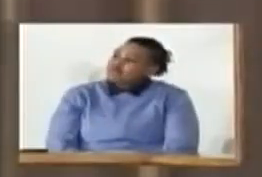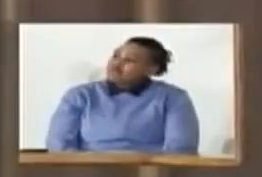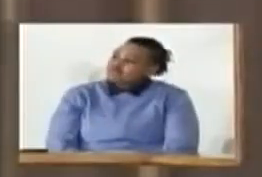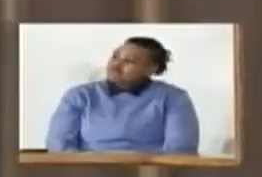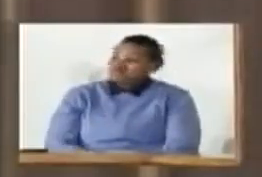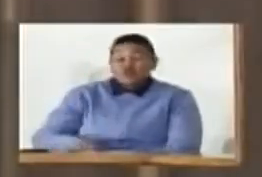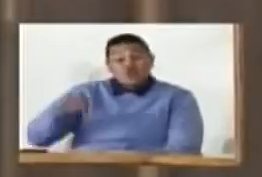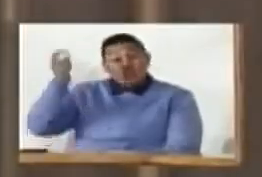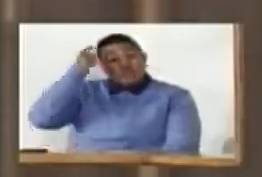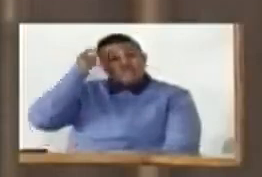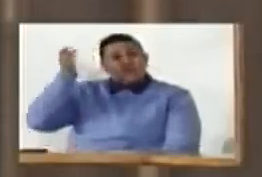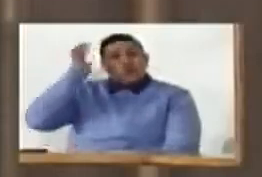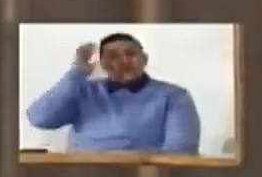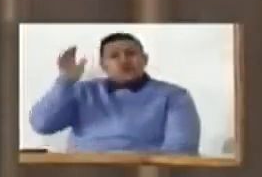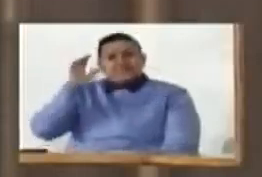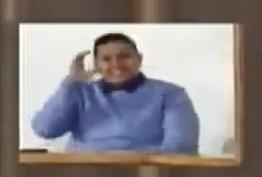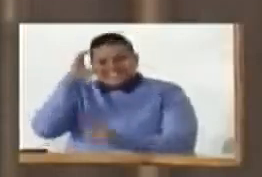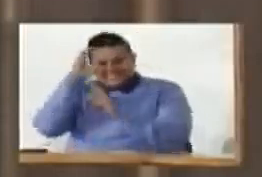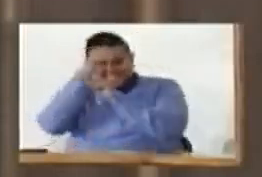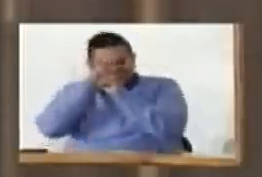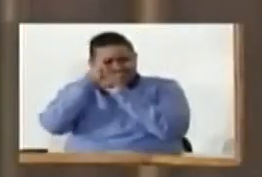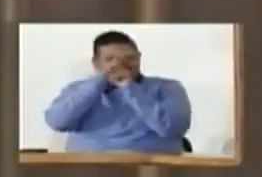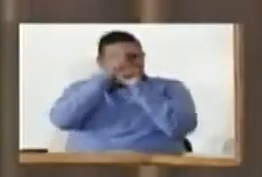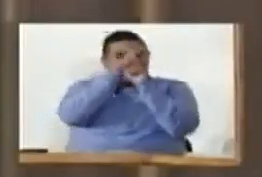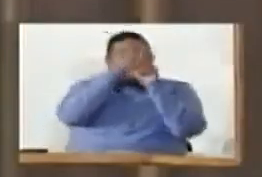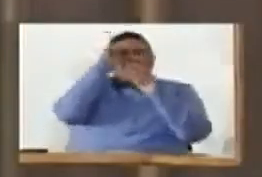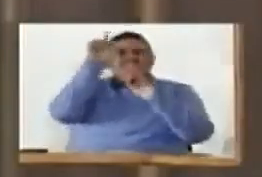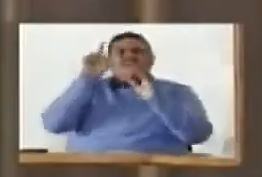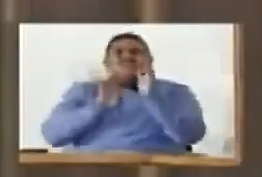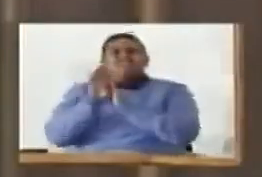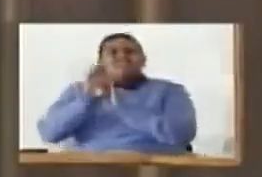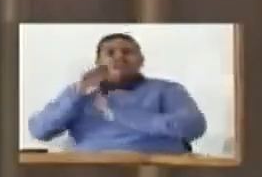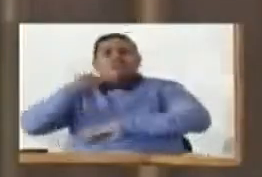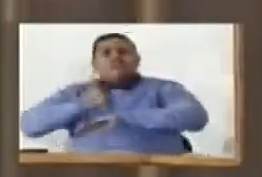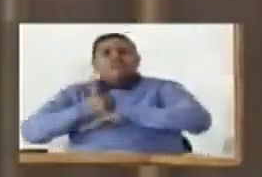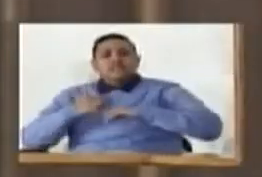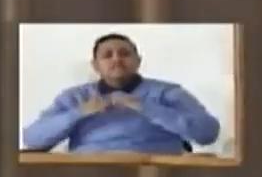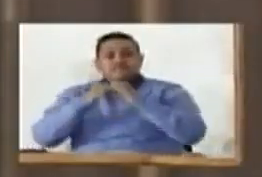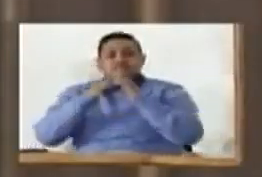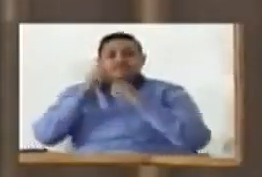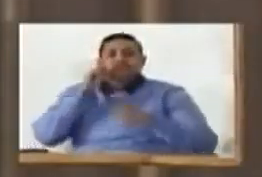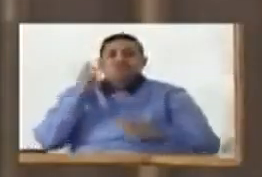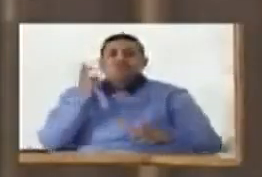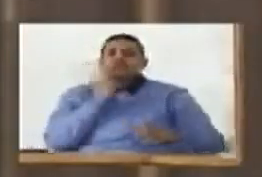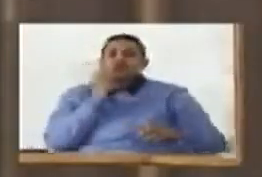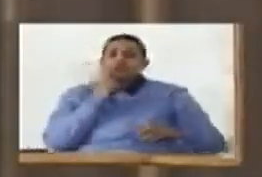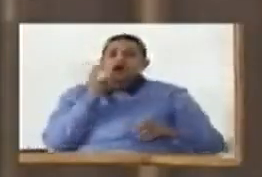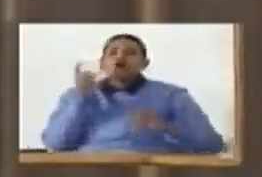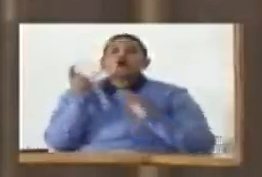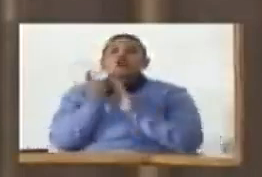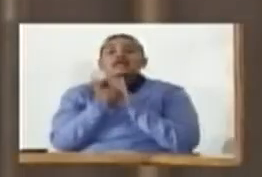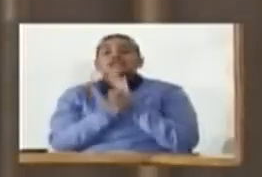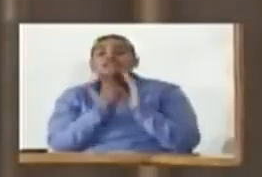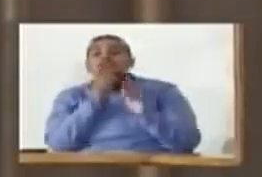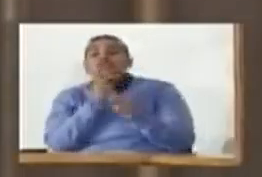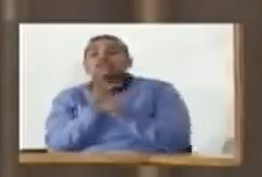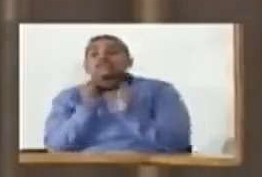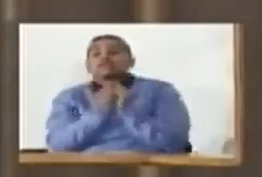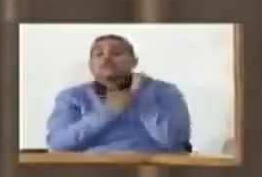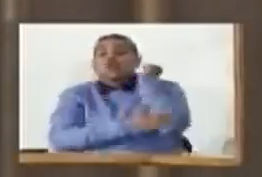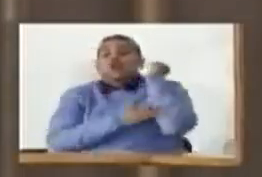The government will be pursuing the development of a bill for comprehensive tobacco legislation in keeping with the